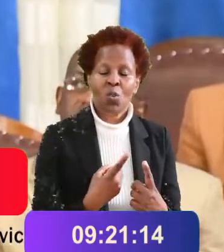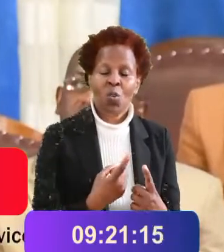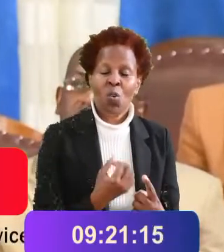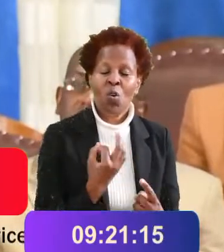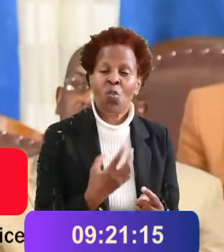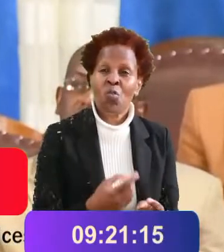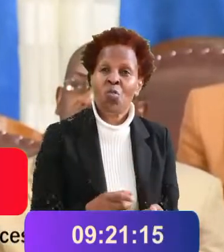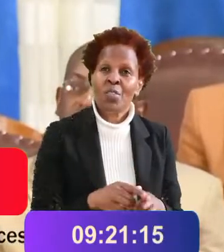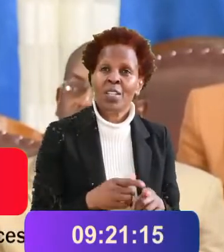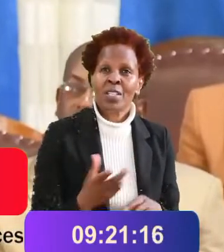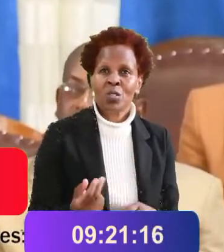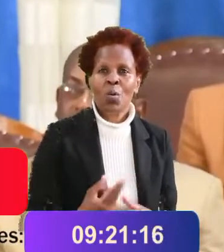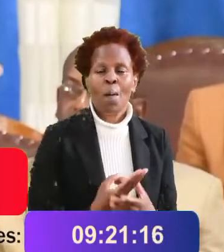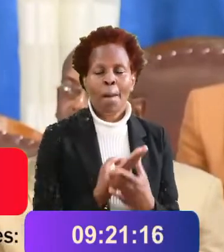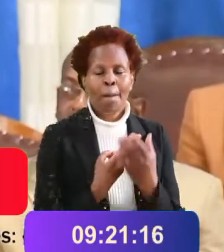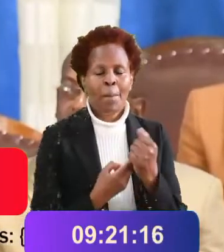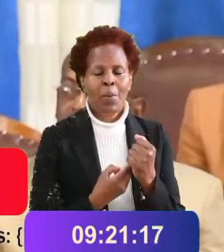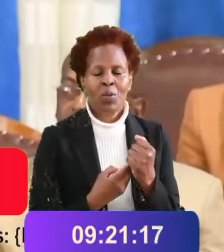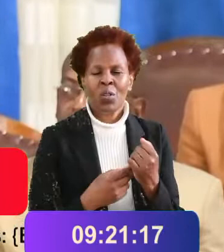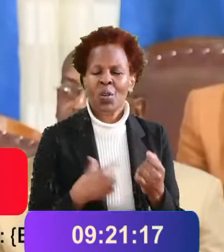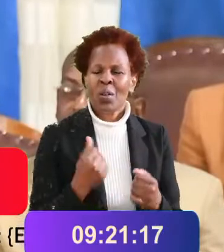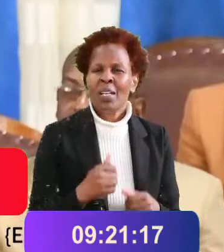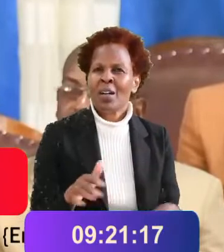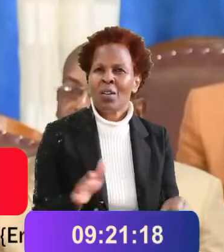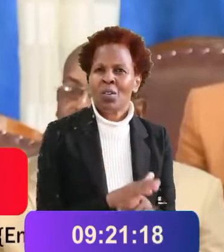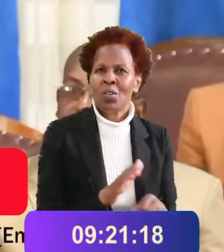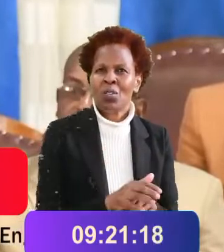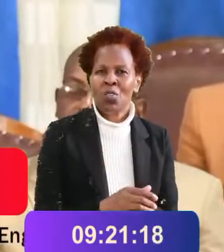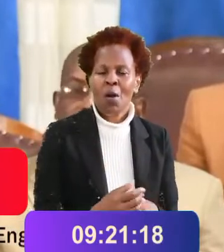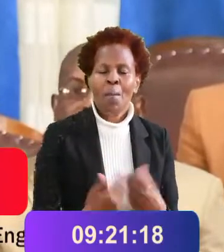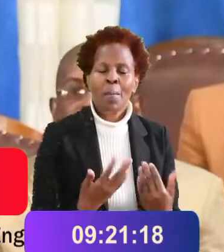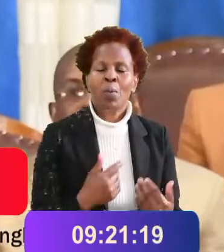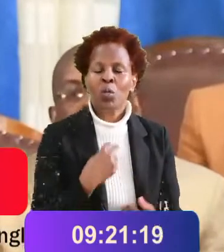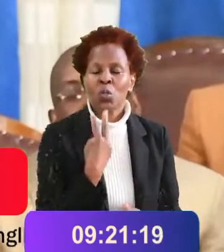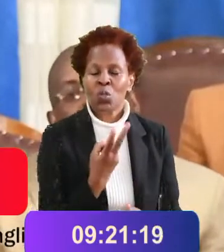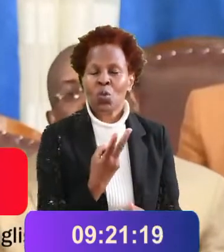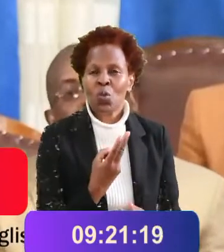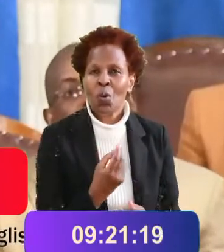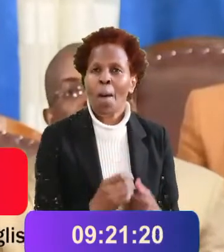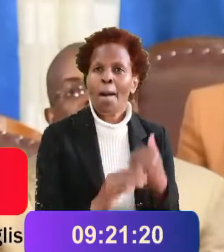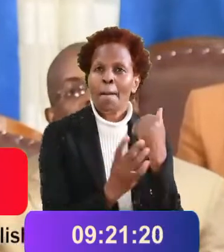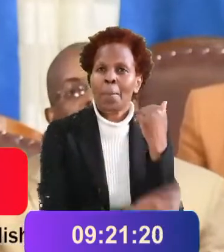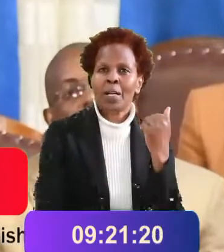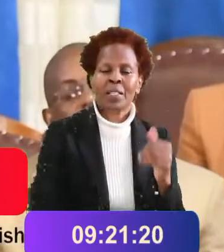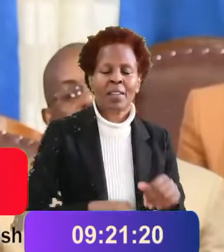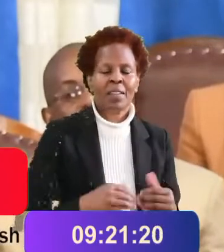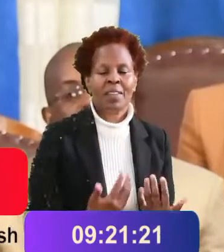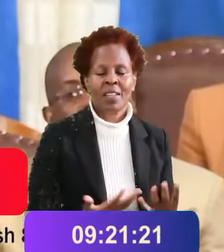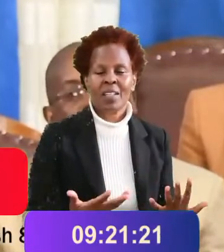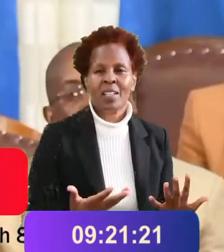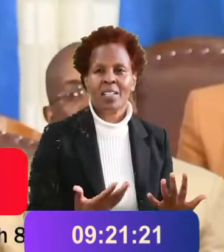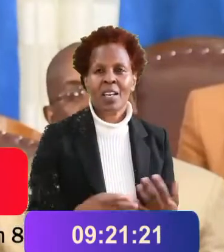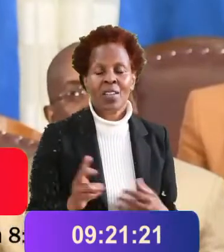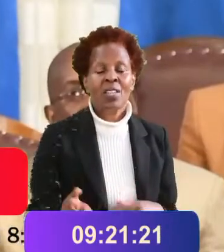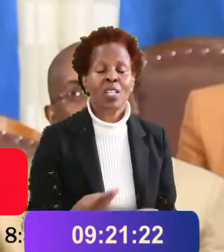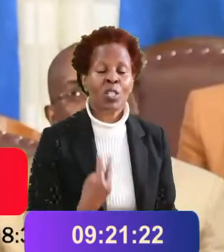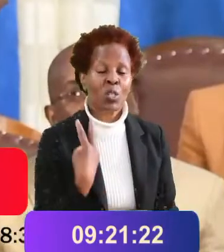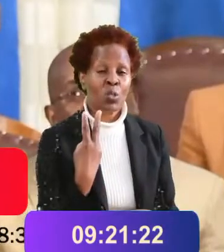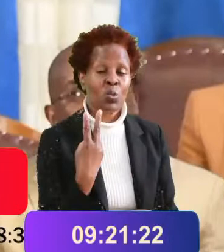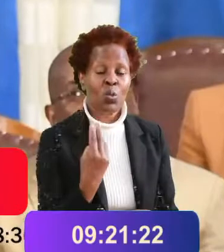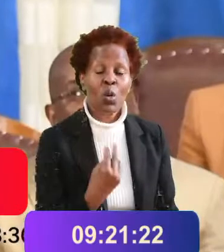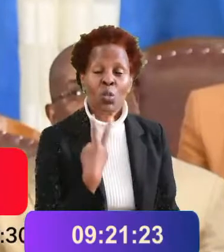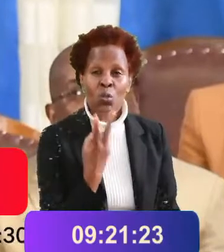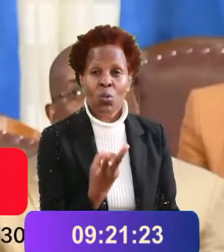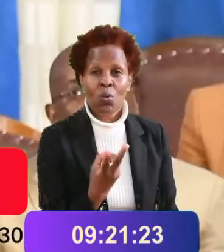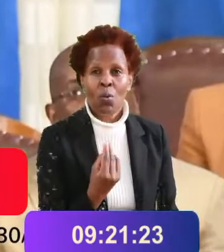and Caleb. Now, while the majority saw disaster and death, Joshua and Caleb saw a beautiful